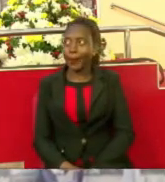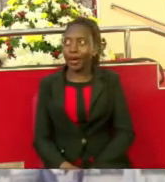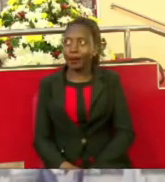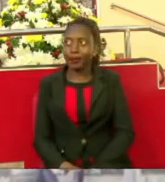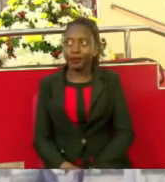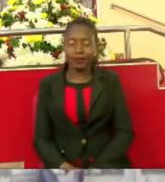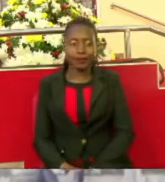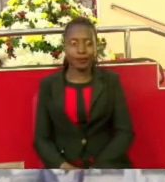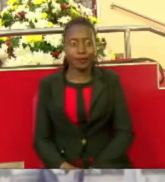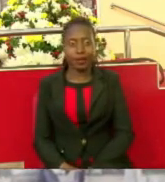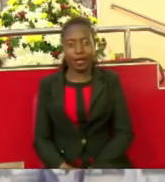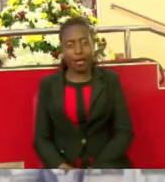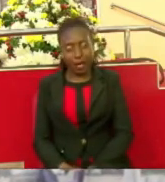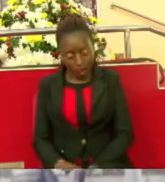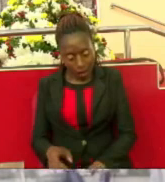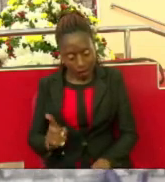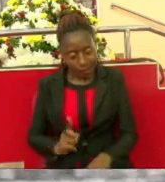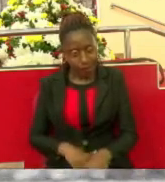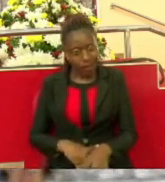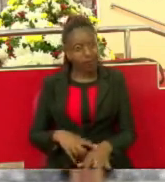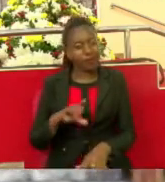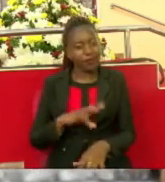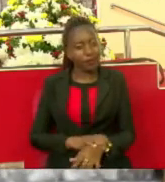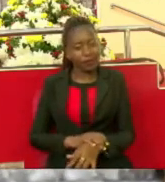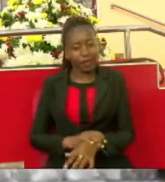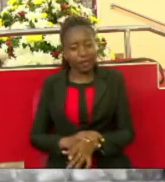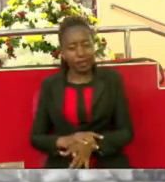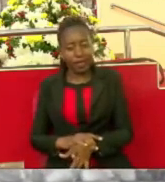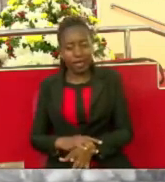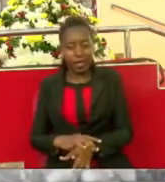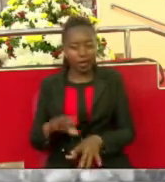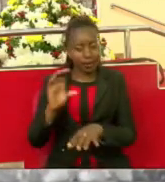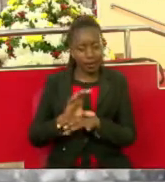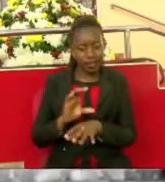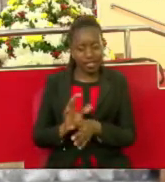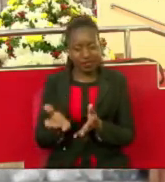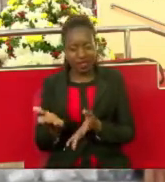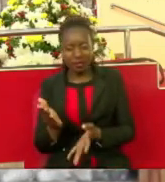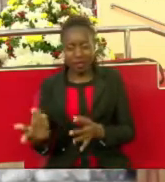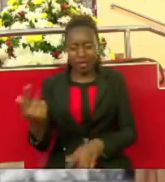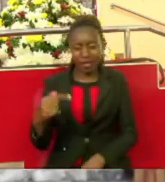Even when they are fighting the church and they come and they want to write her out,